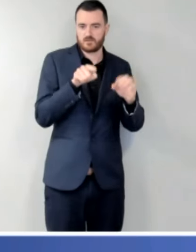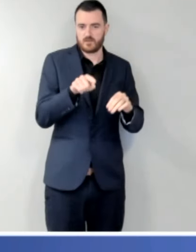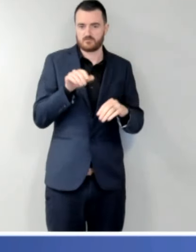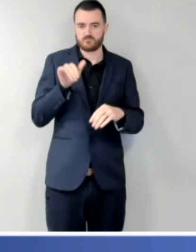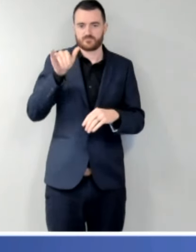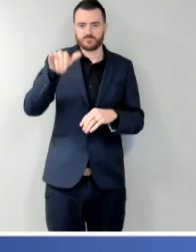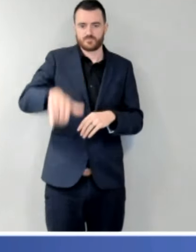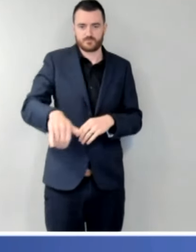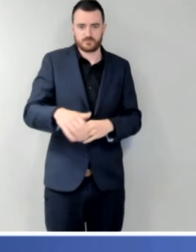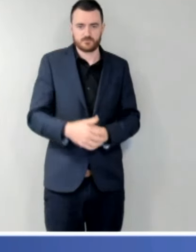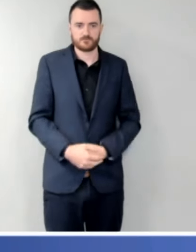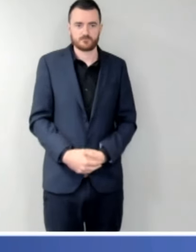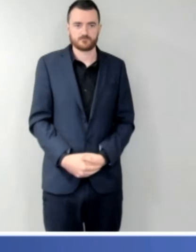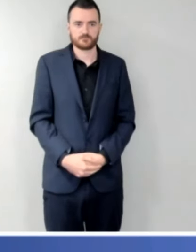MH17.